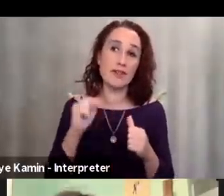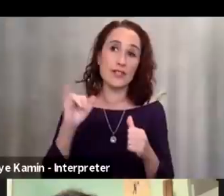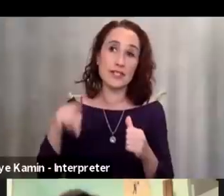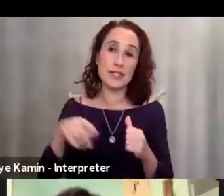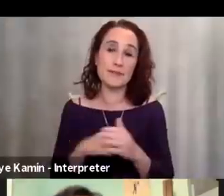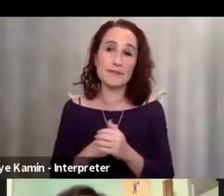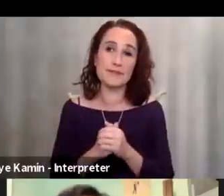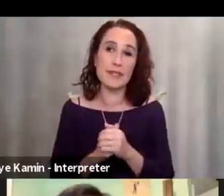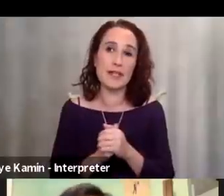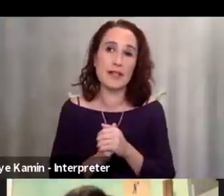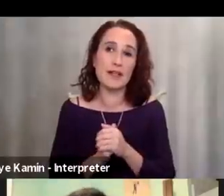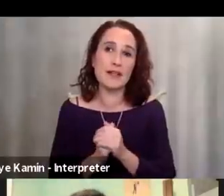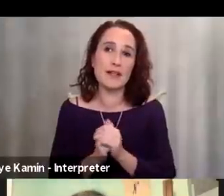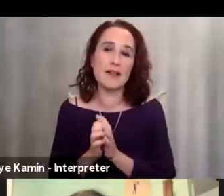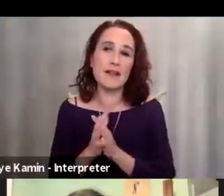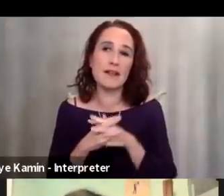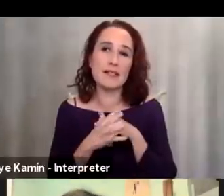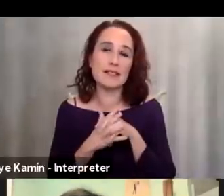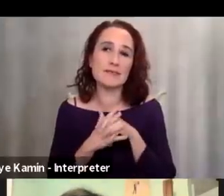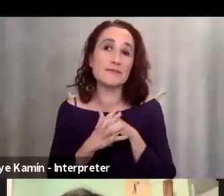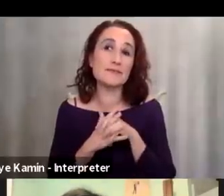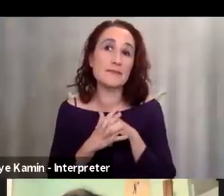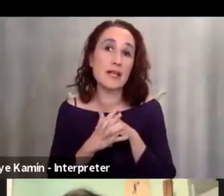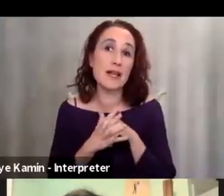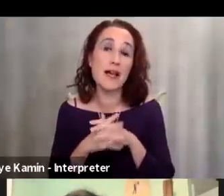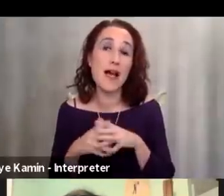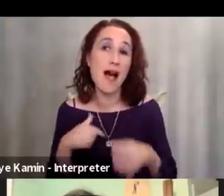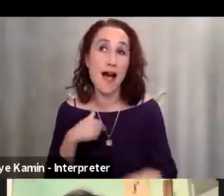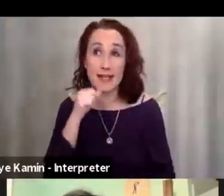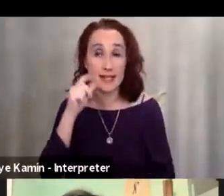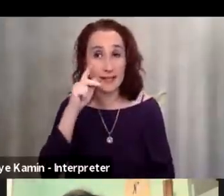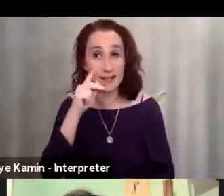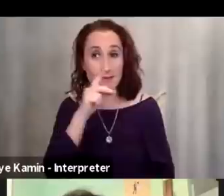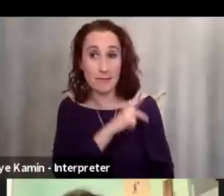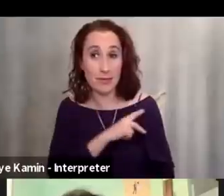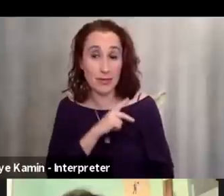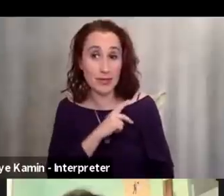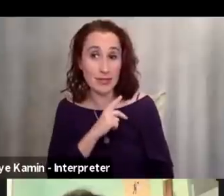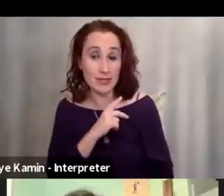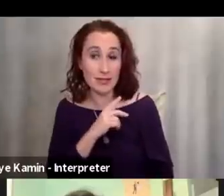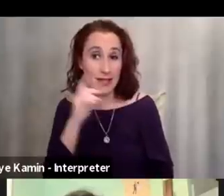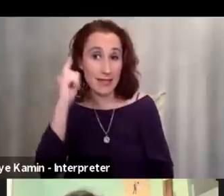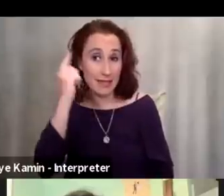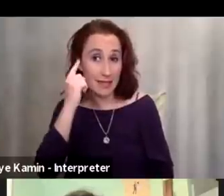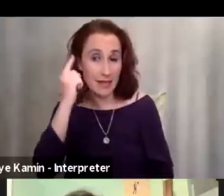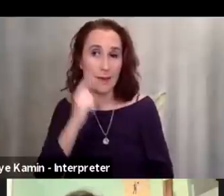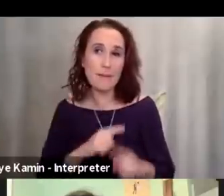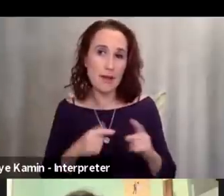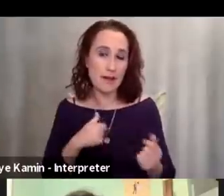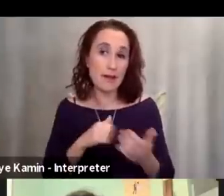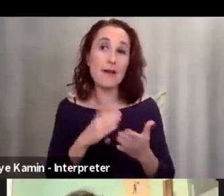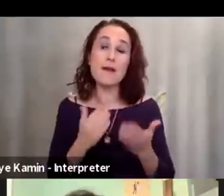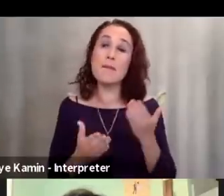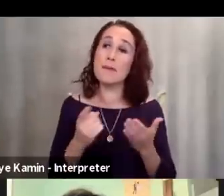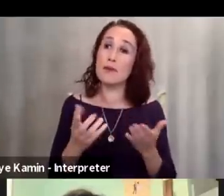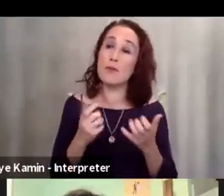was something that I didn't personally think, but I've just come across it a little bit. Just because maybe you want to write books for